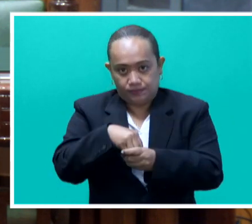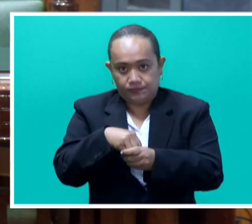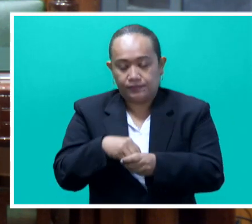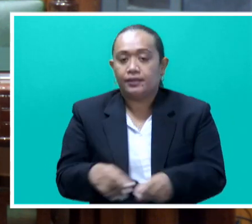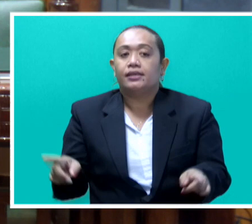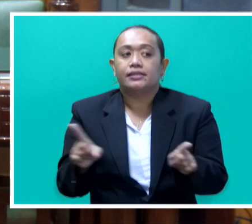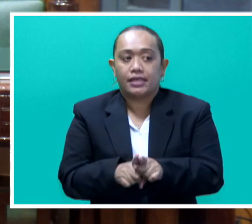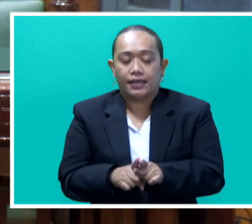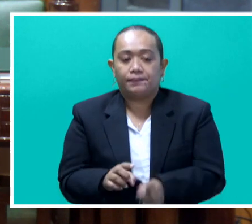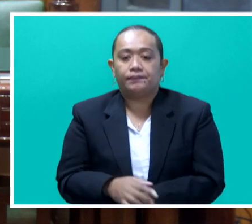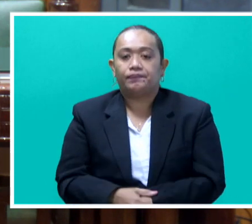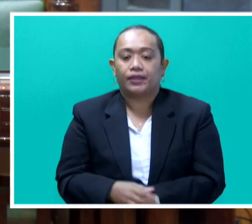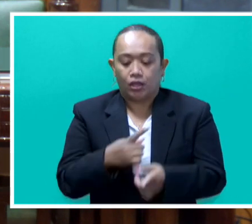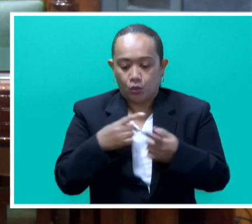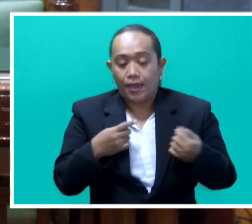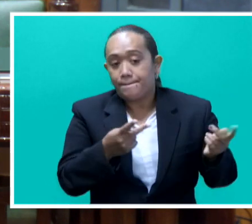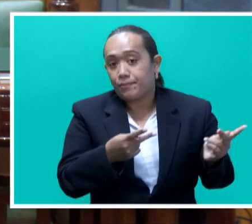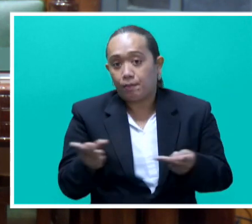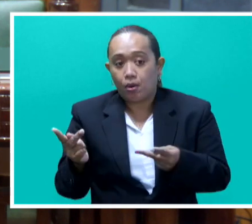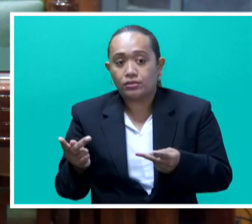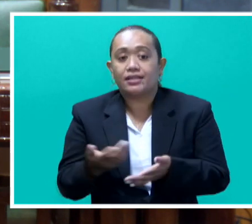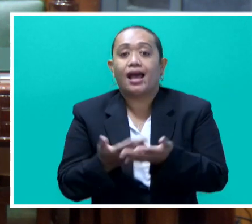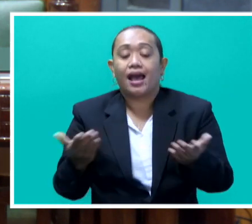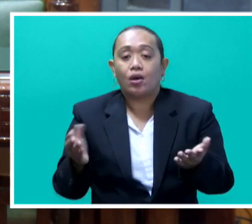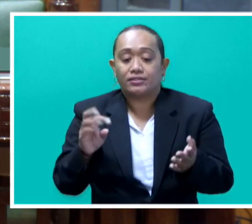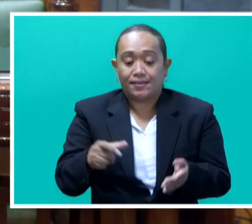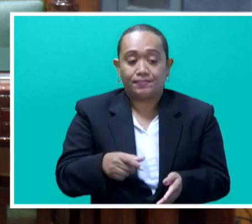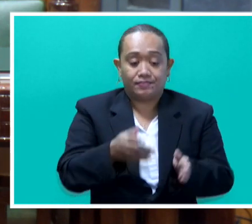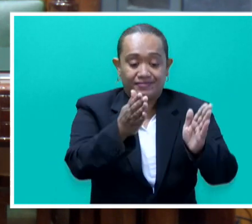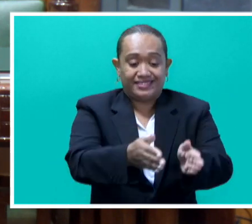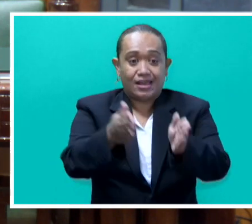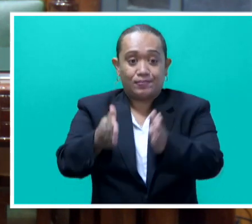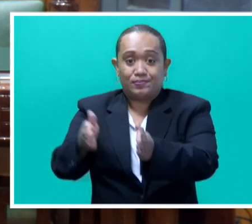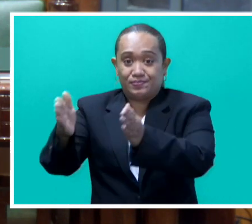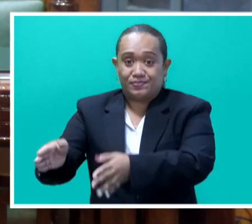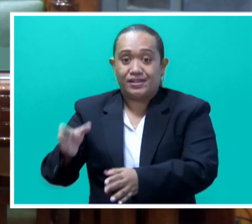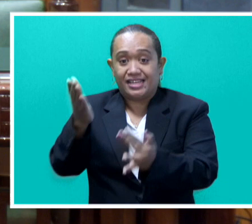proposed that the existing subdivision of Lands Act will be repealed and